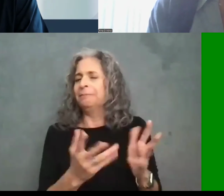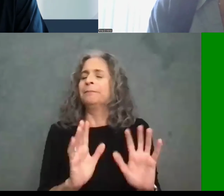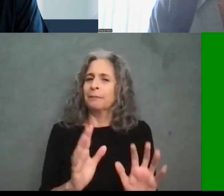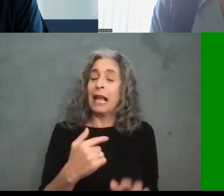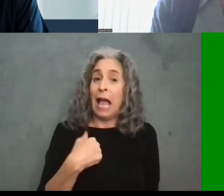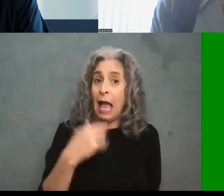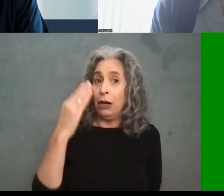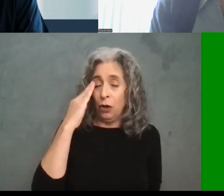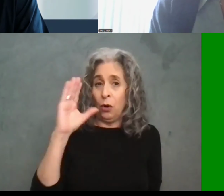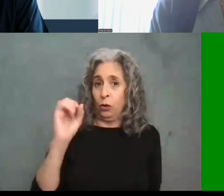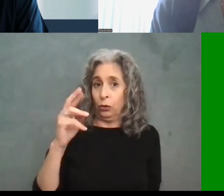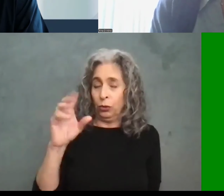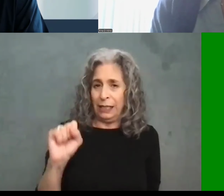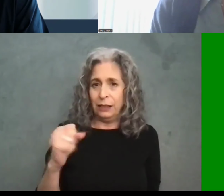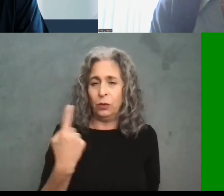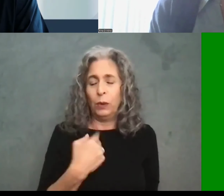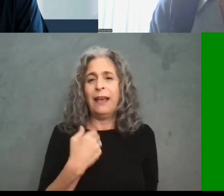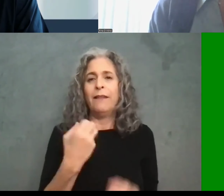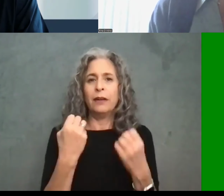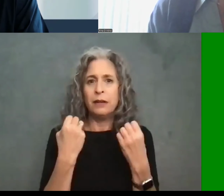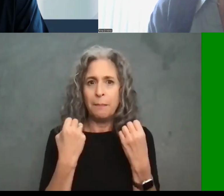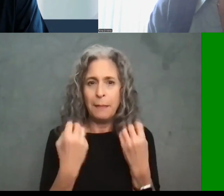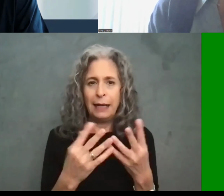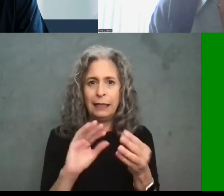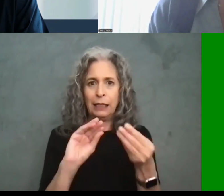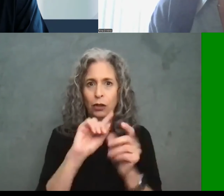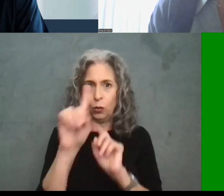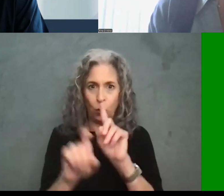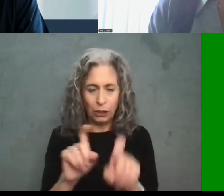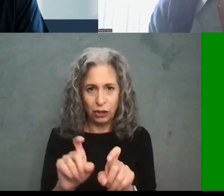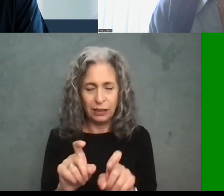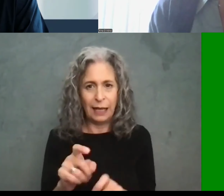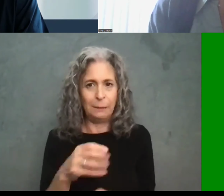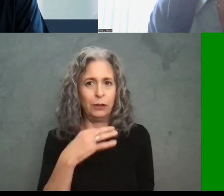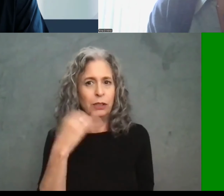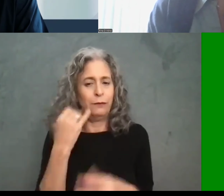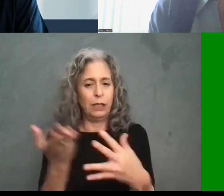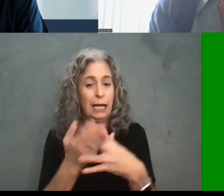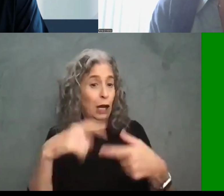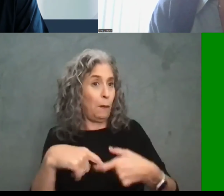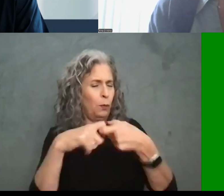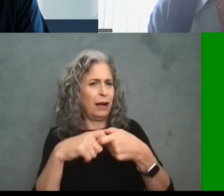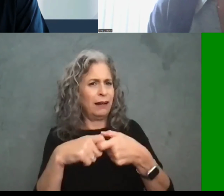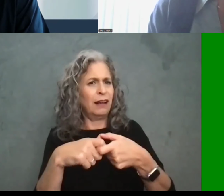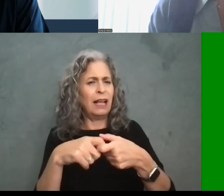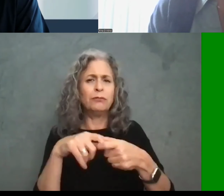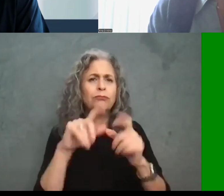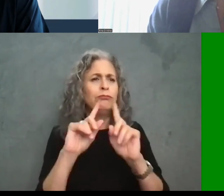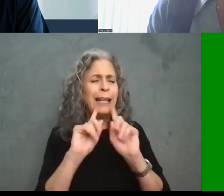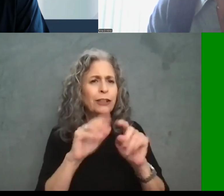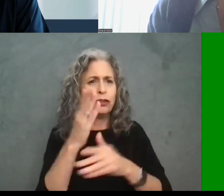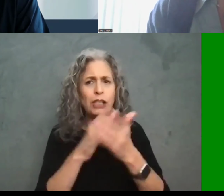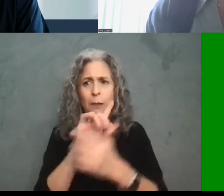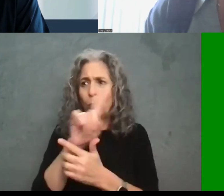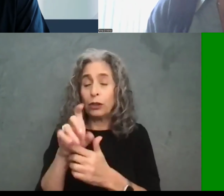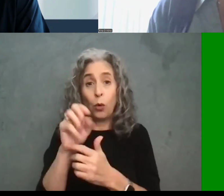I do know, Chris, that we have a number of great questions, and I wonder if we should just take a little break and just go to the questions, or do sure. you still have a lot